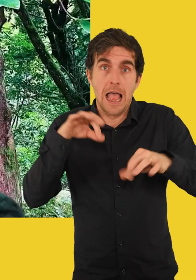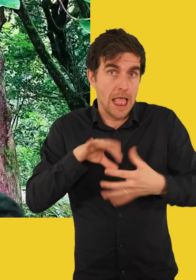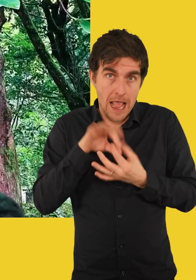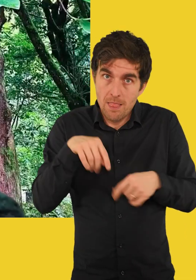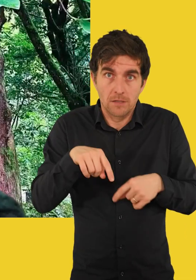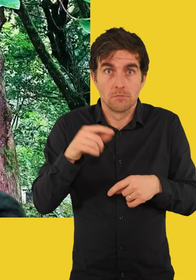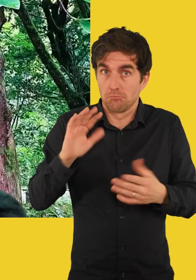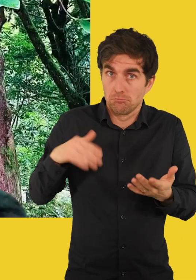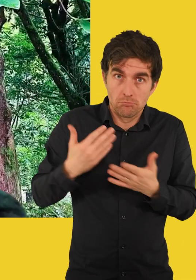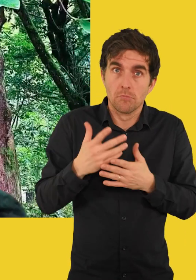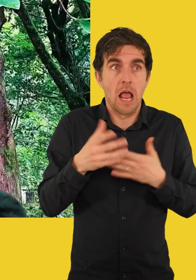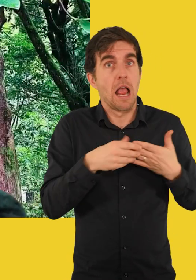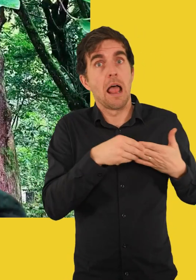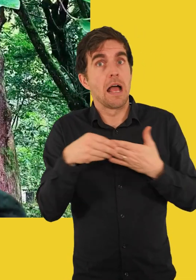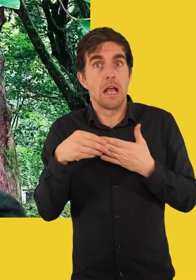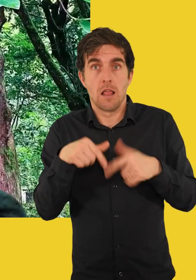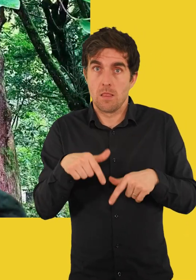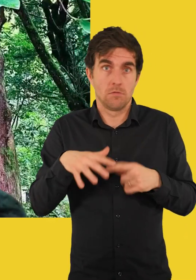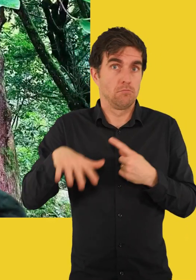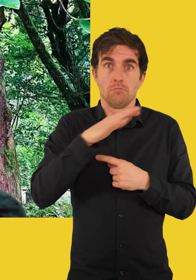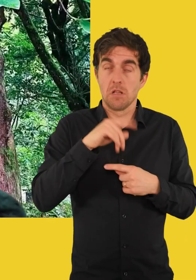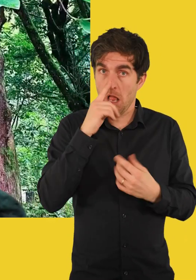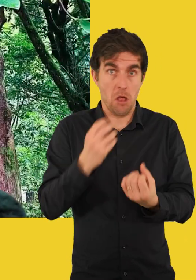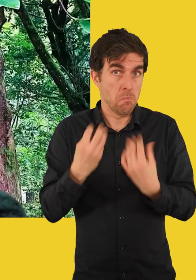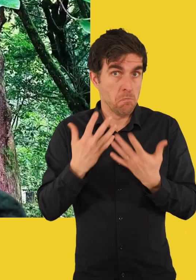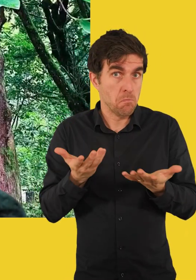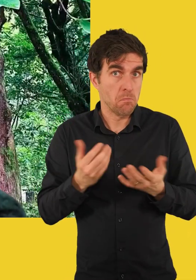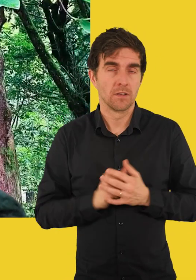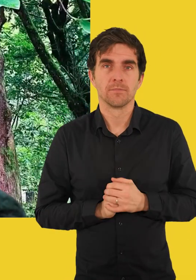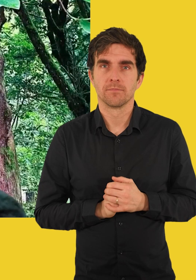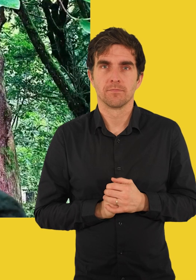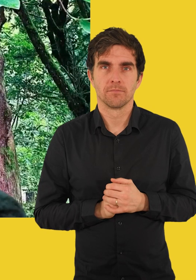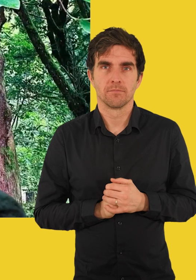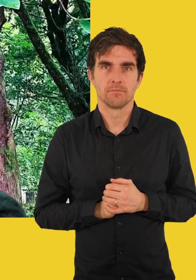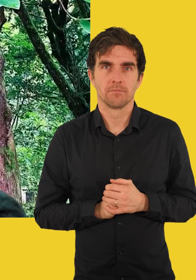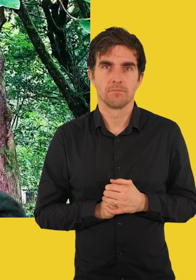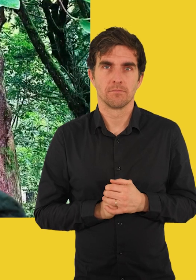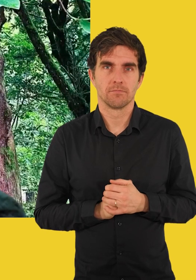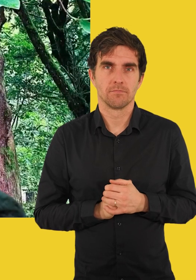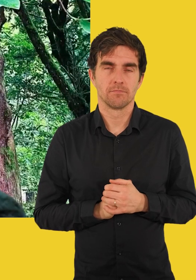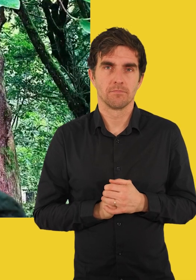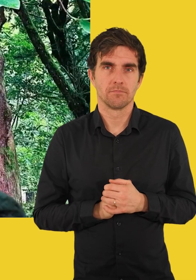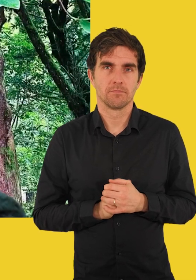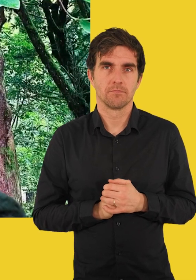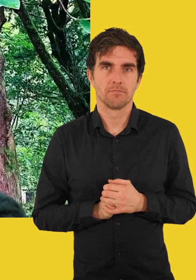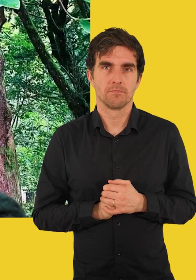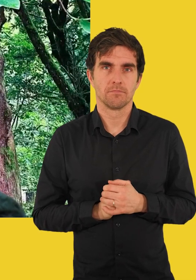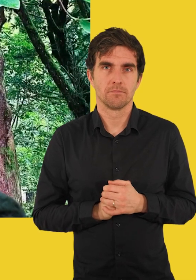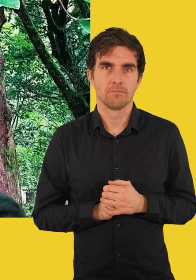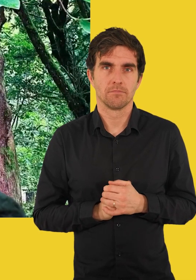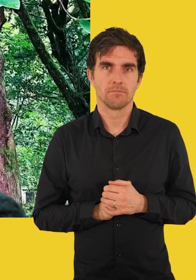area and your sort of journey to and as a leading figure within this world.